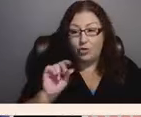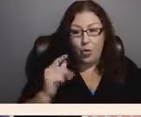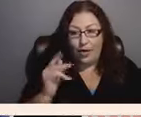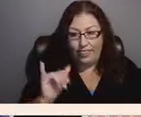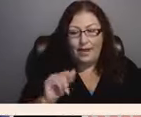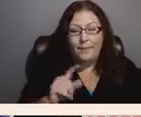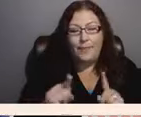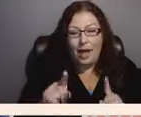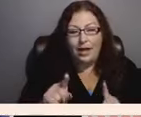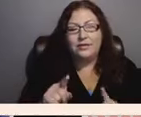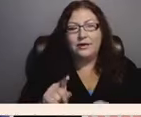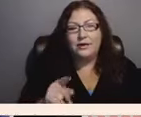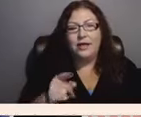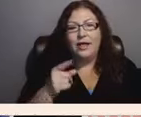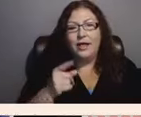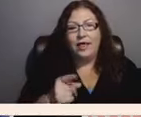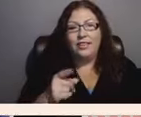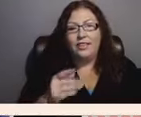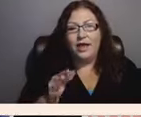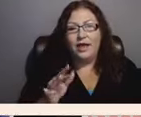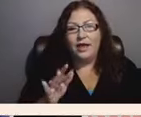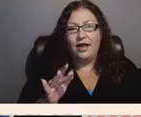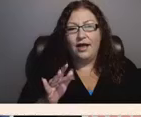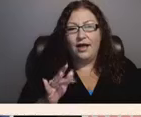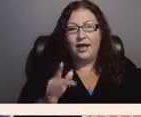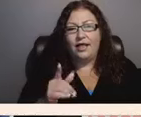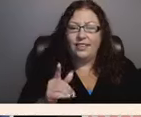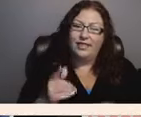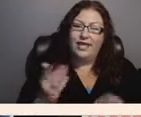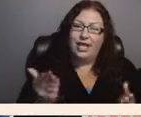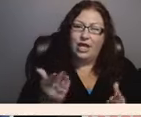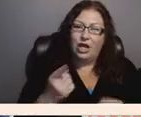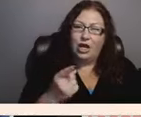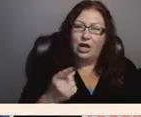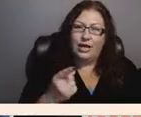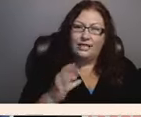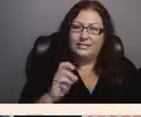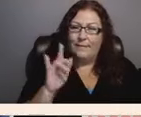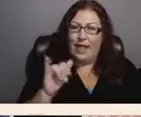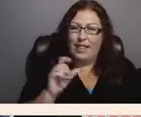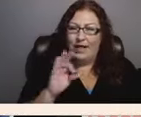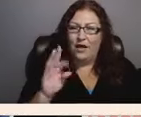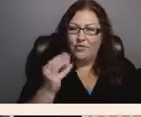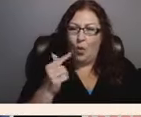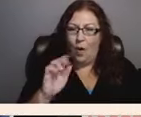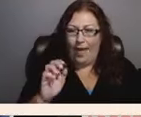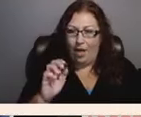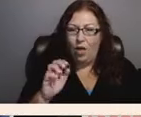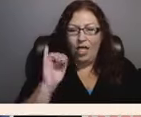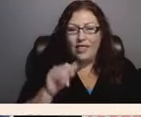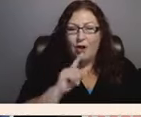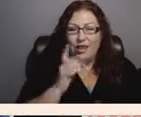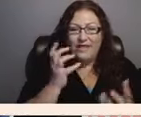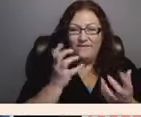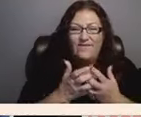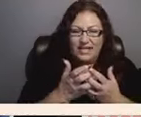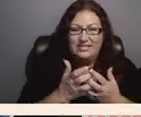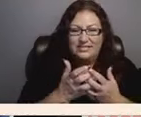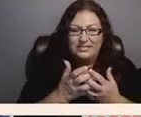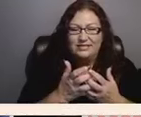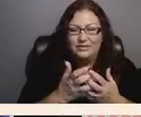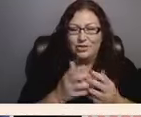the the stage here is Belly of the Whale. So this really fits a story that maybe you're familiar